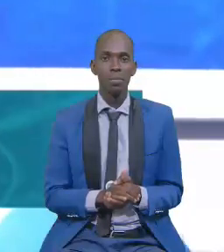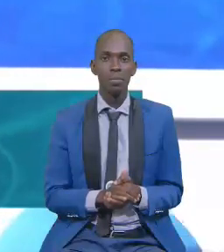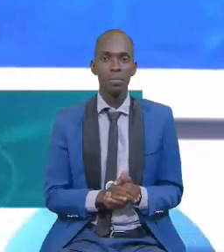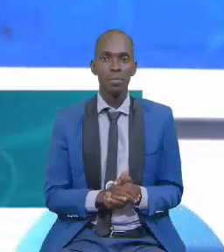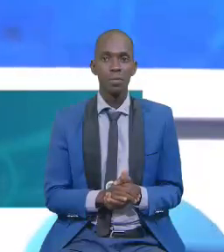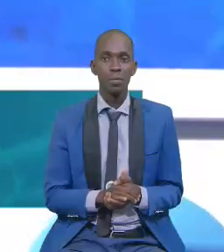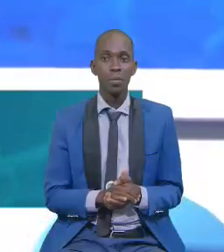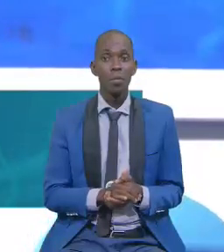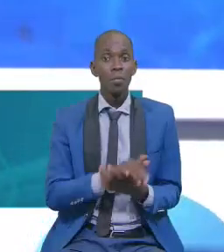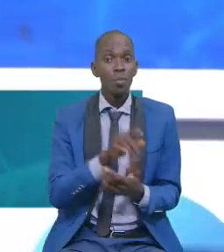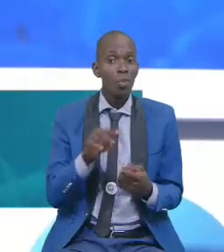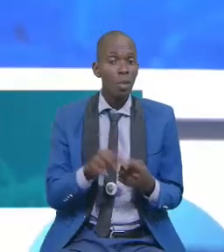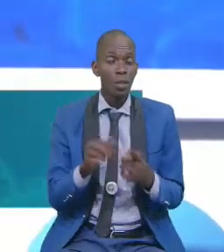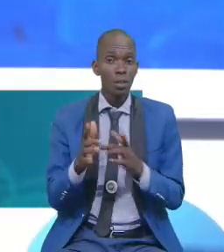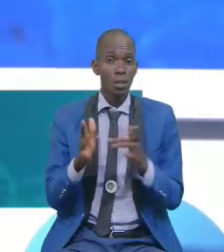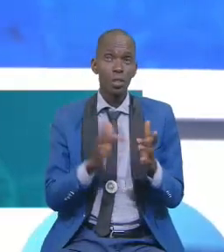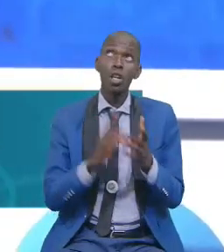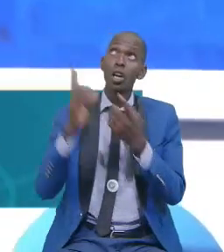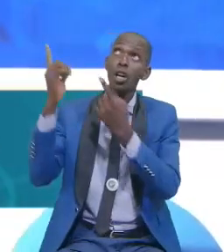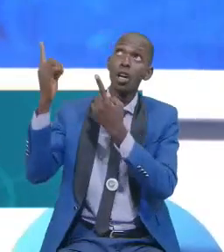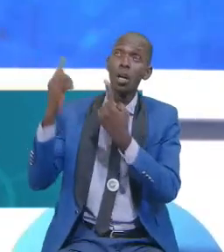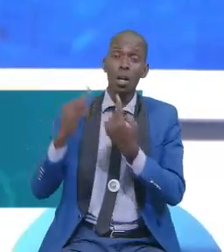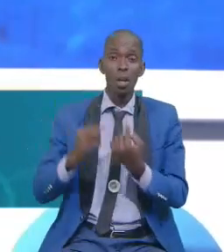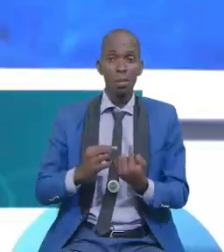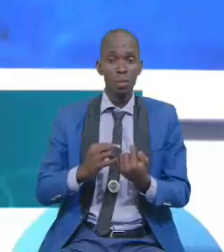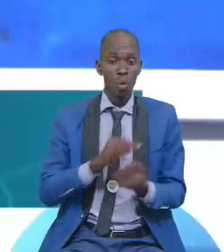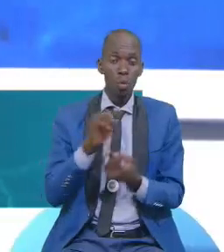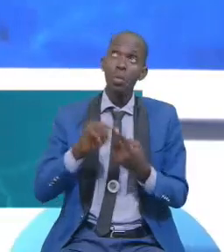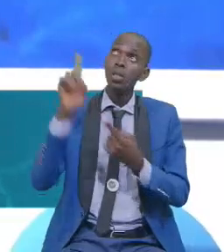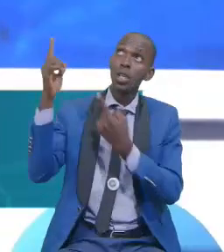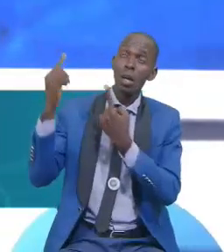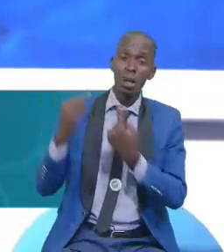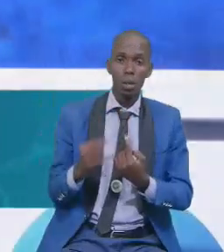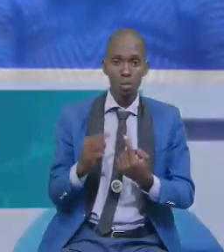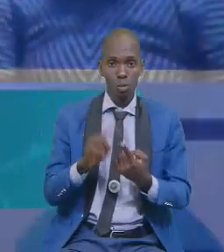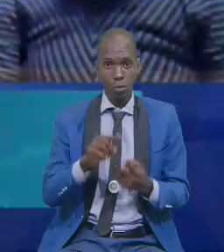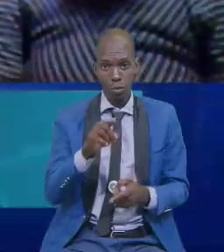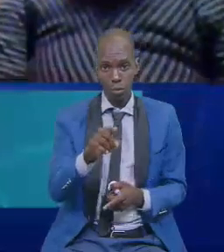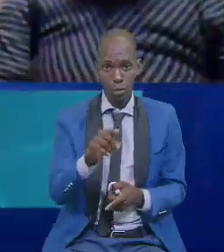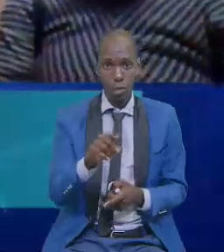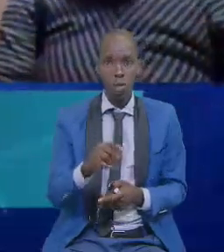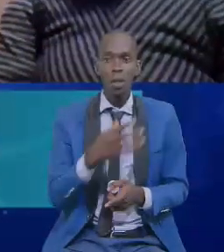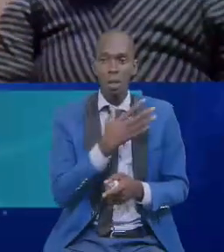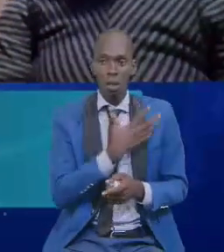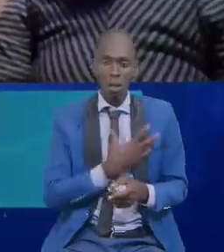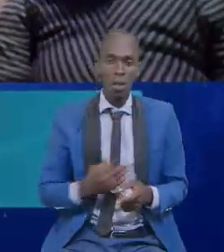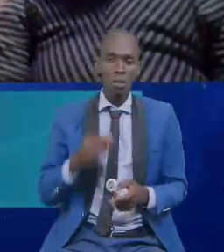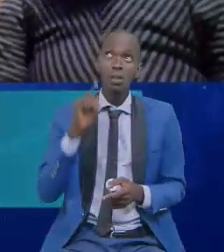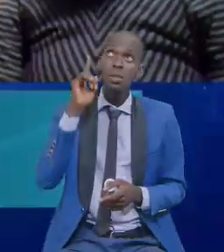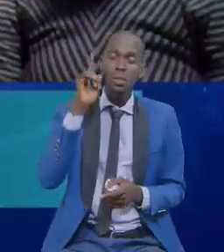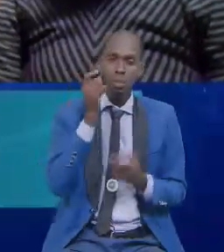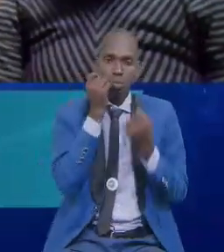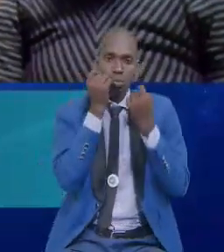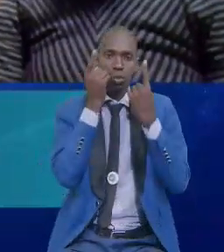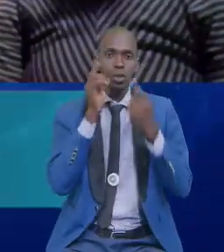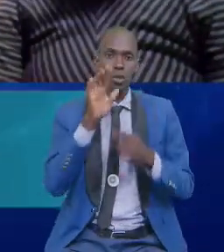When Jesus comes, when he comes to you and he awakens your soul